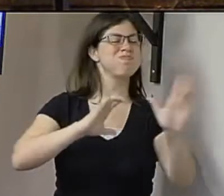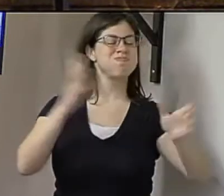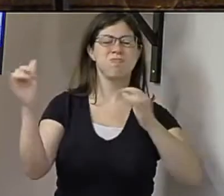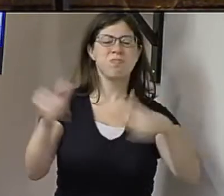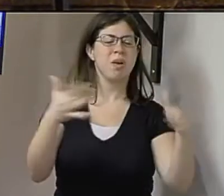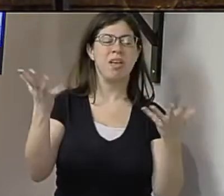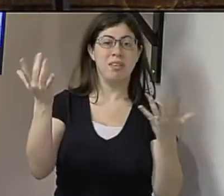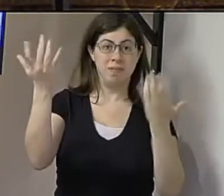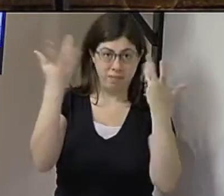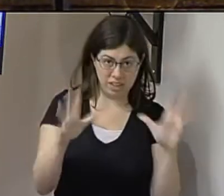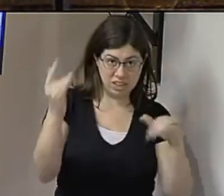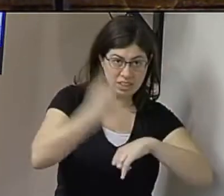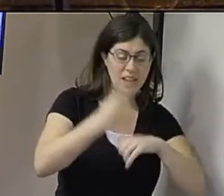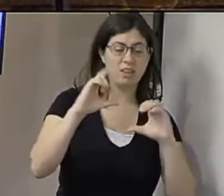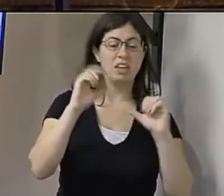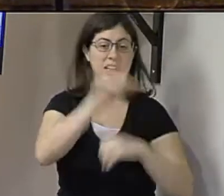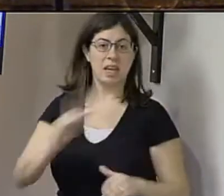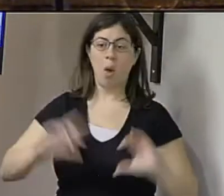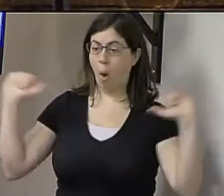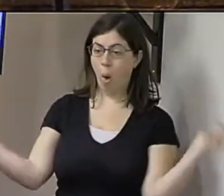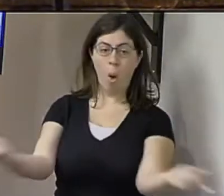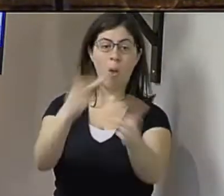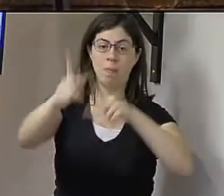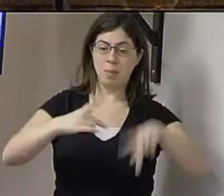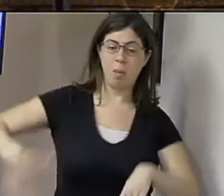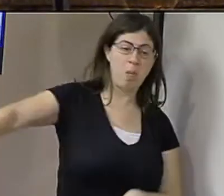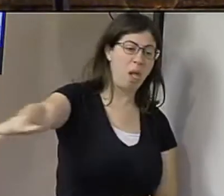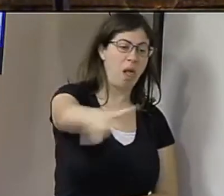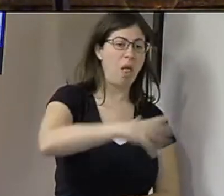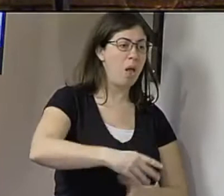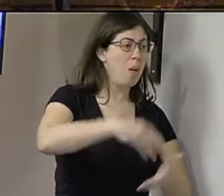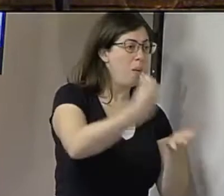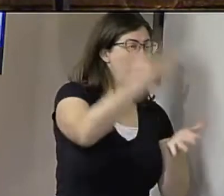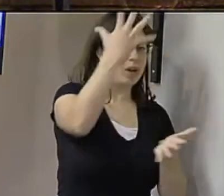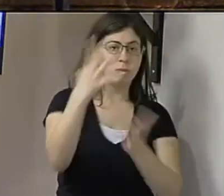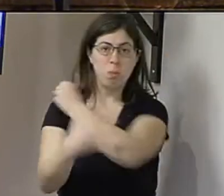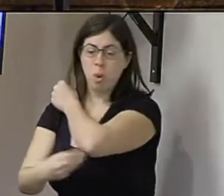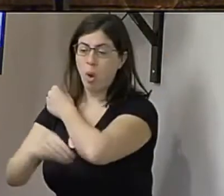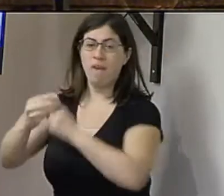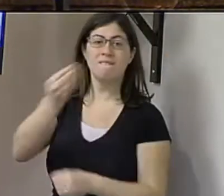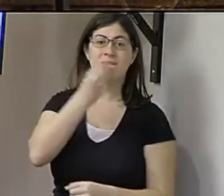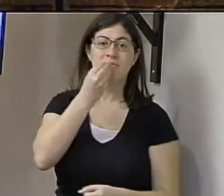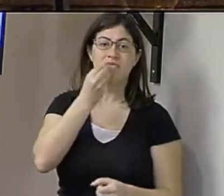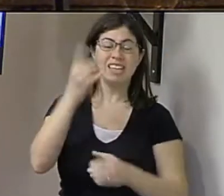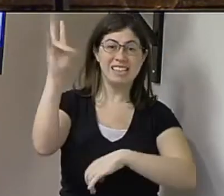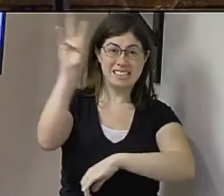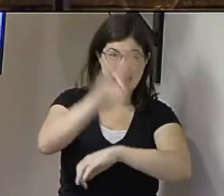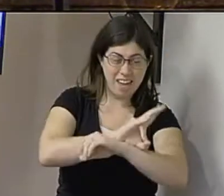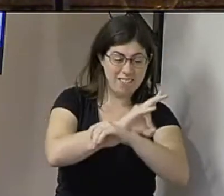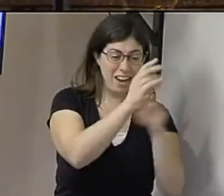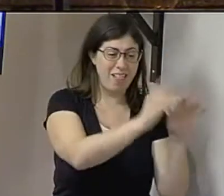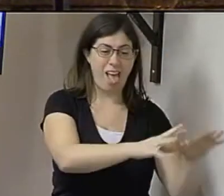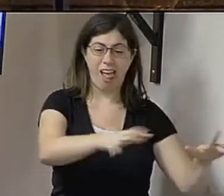days were completed, the king gave for all the people present in Susa the citadel, both great and small, a feast lasting for 7 days in the court